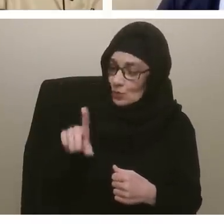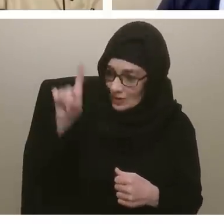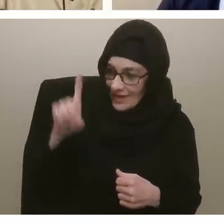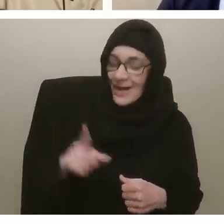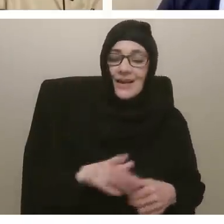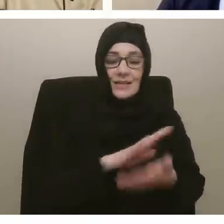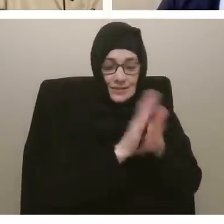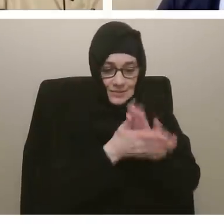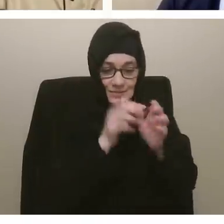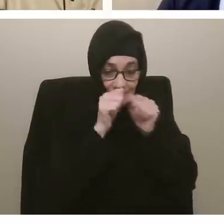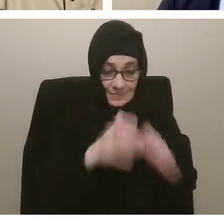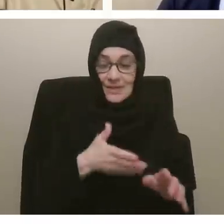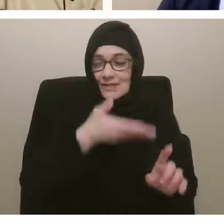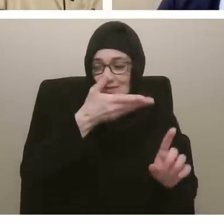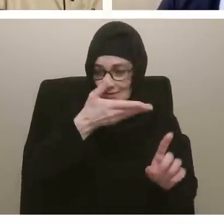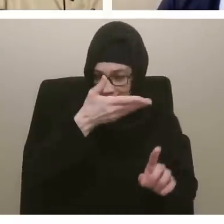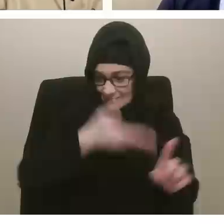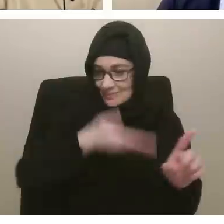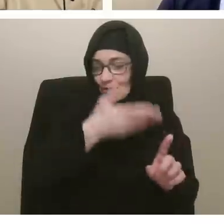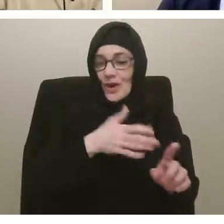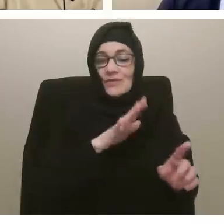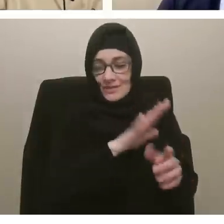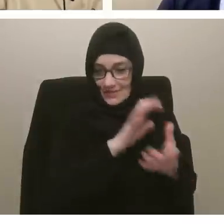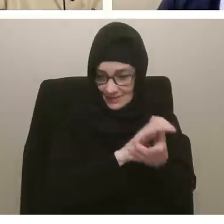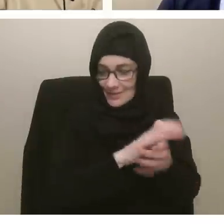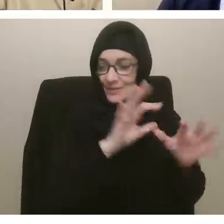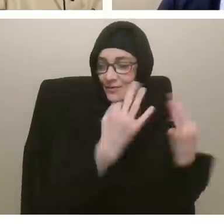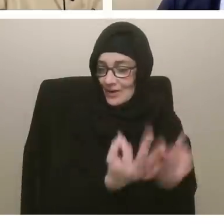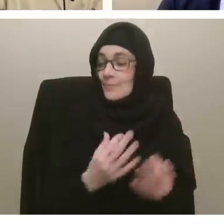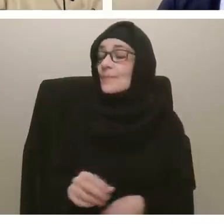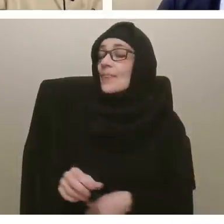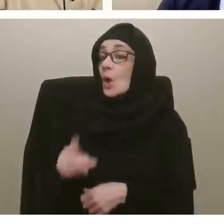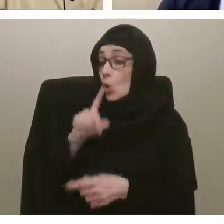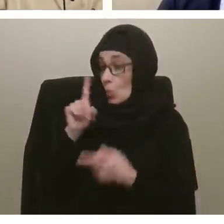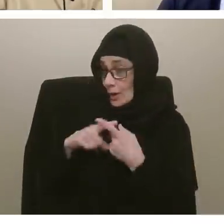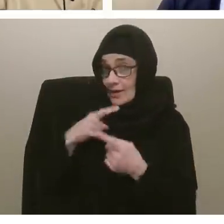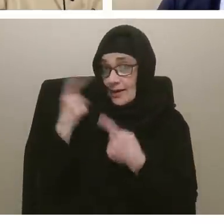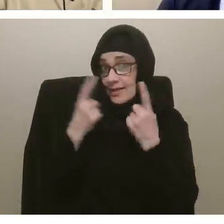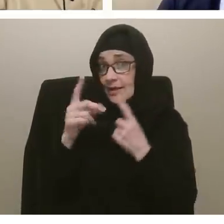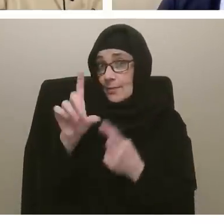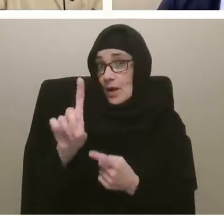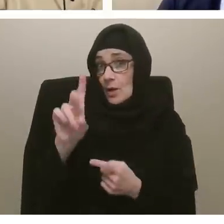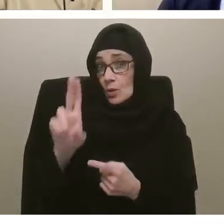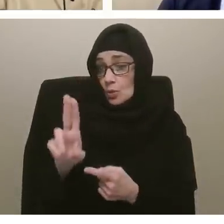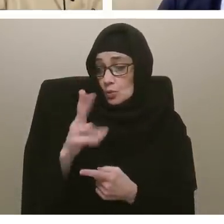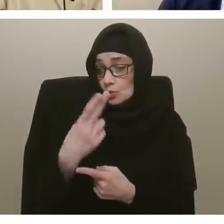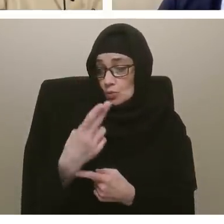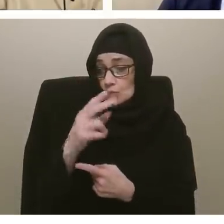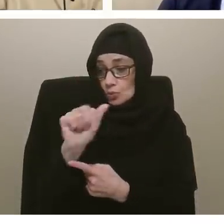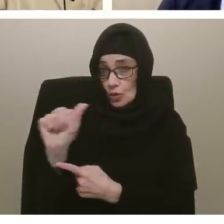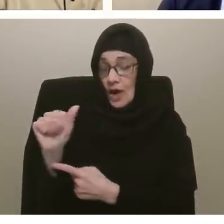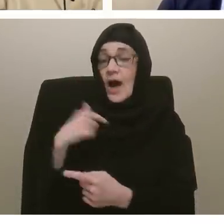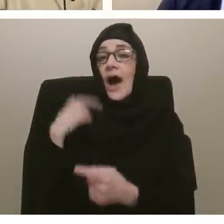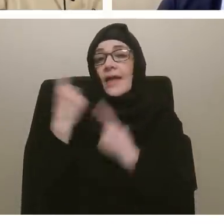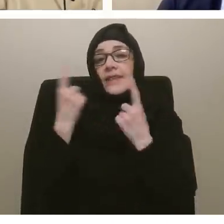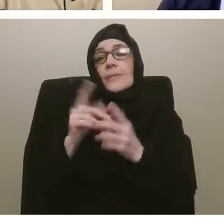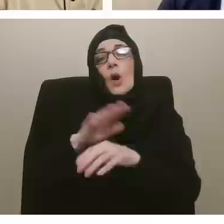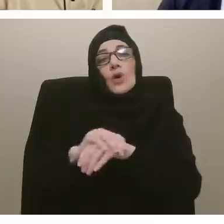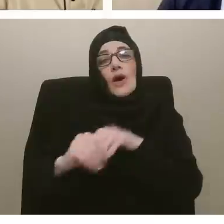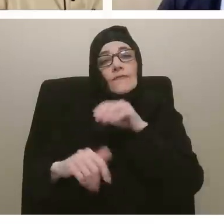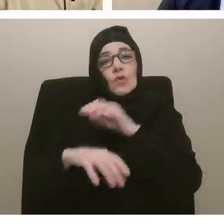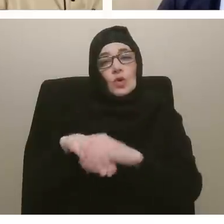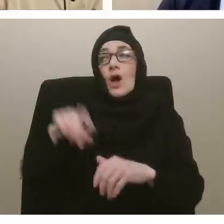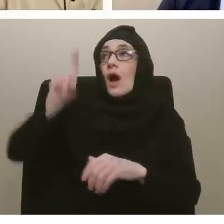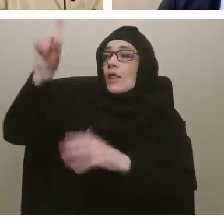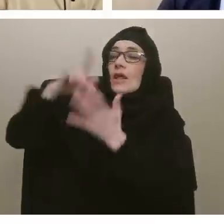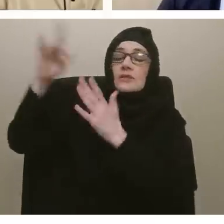hit the nail on the head. I mean, subhanAllah, it's really, when I think of Duha, I think of comfort. You know, Allah subhanahu wa ta'ala comforting all of